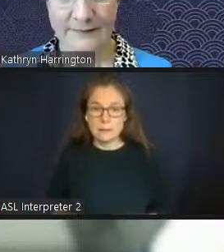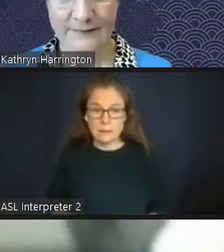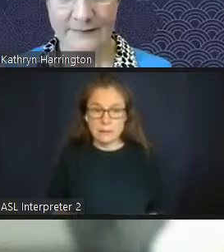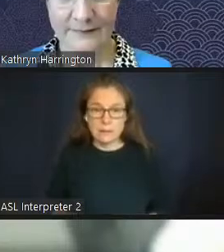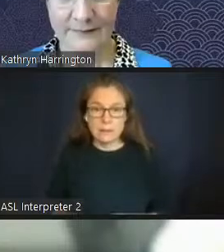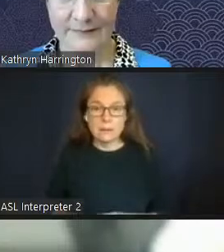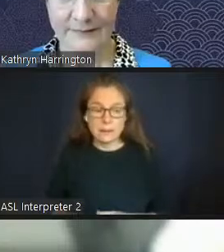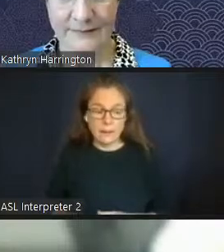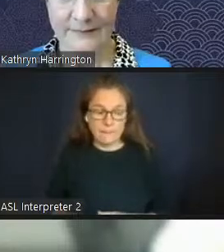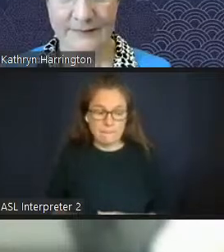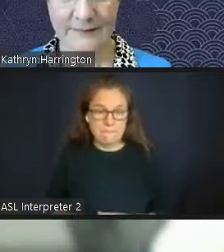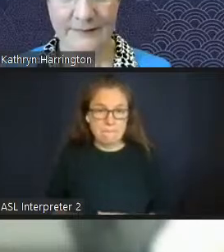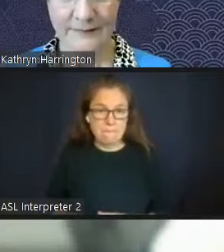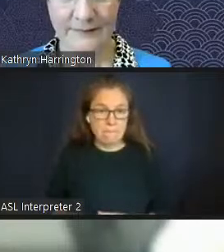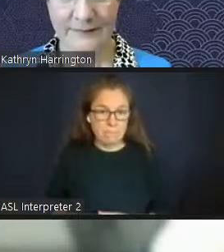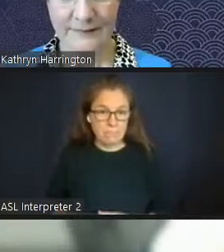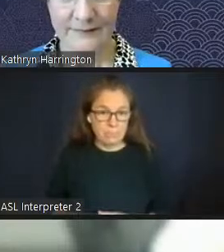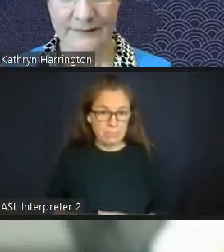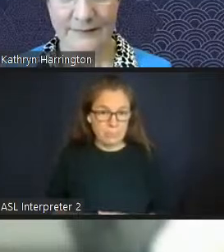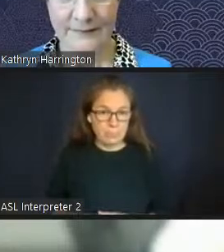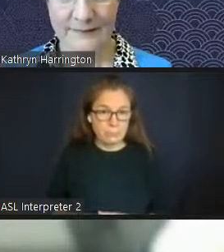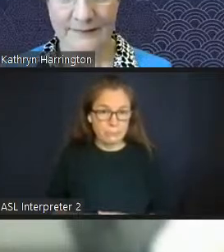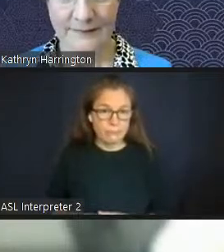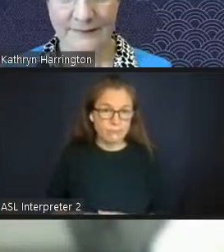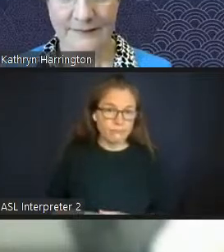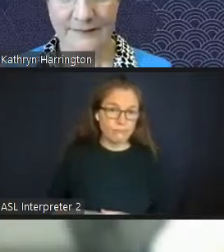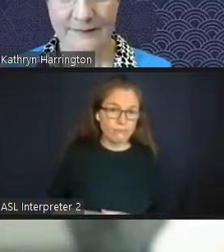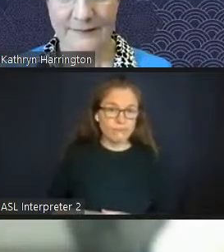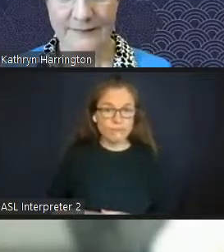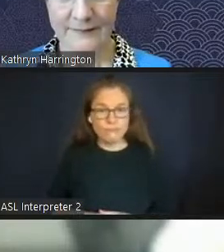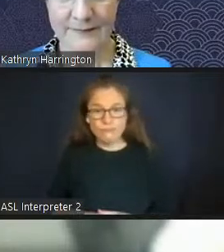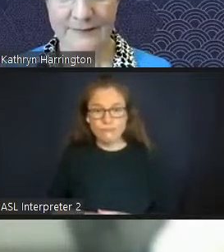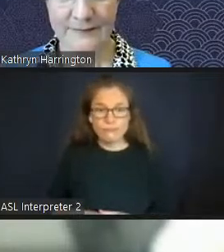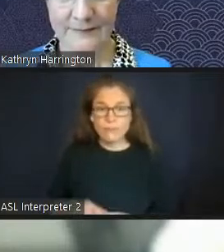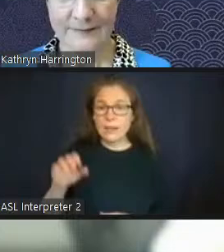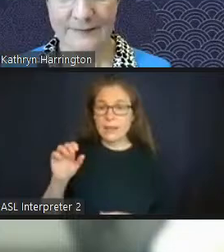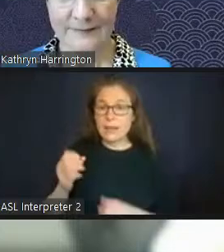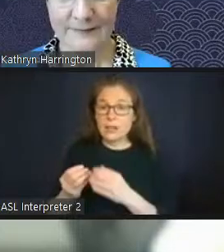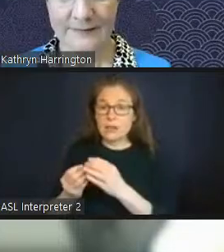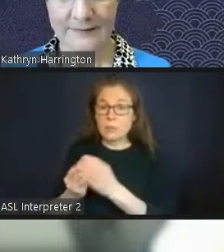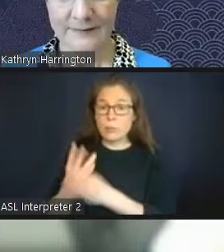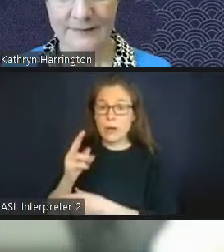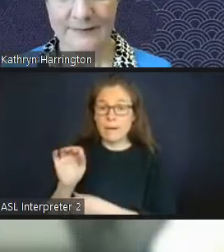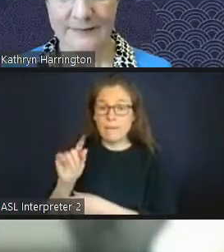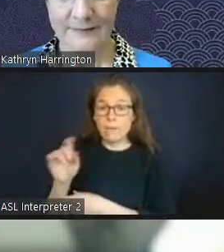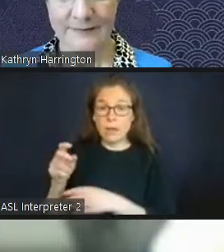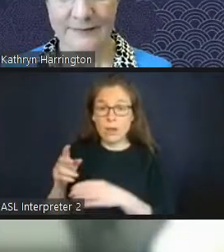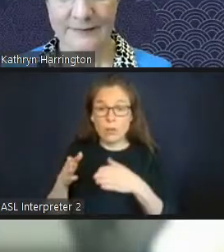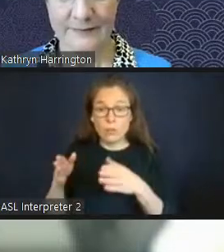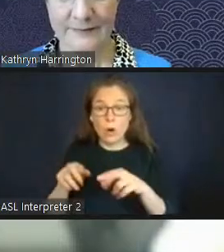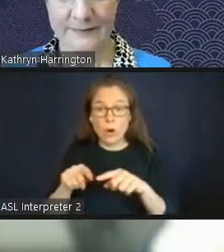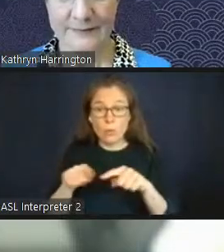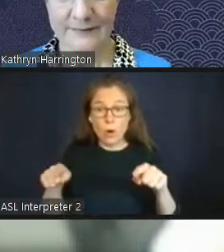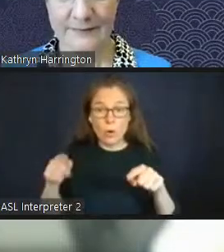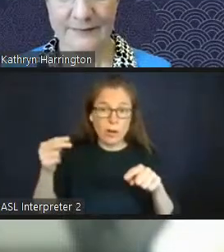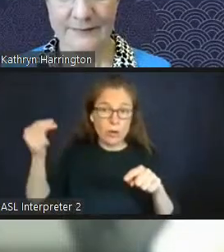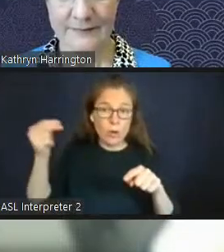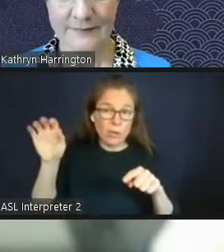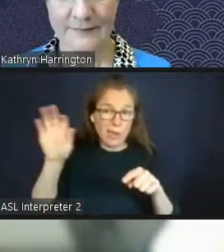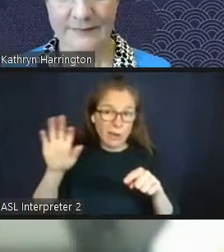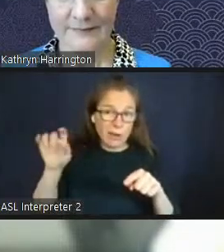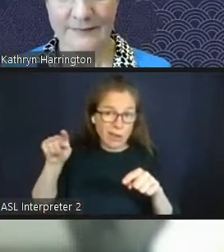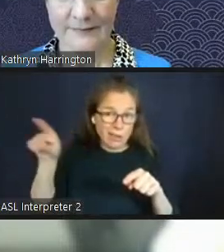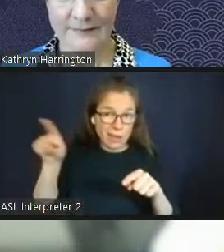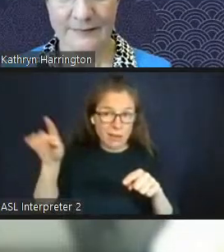The area, as you can see, it's located north of Springville Road and east of 185th Avenue. And I would point out